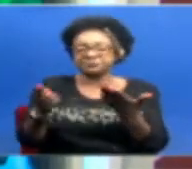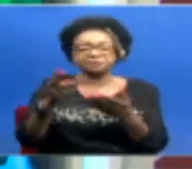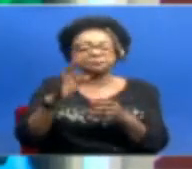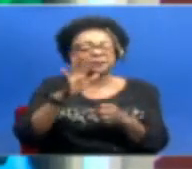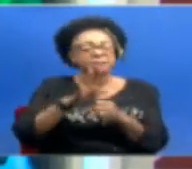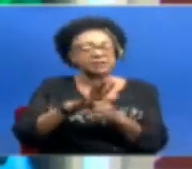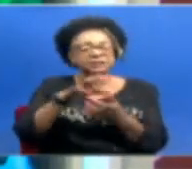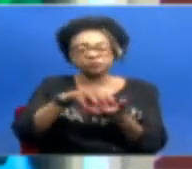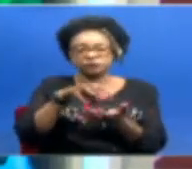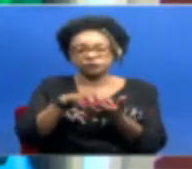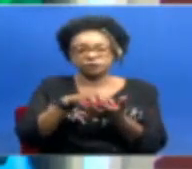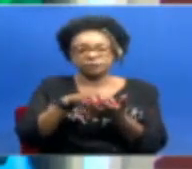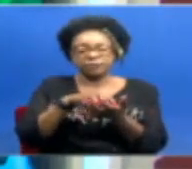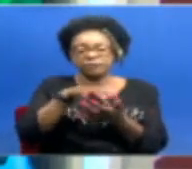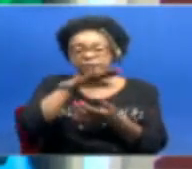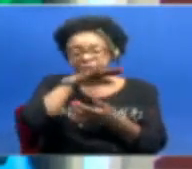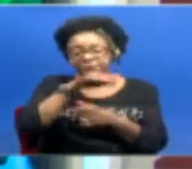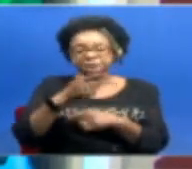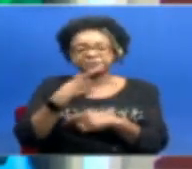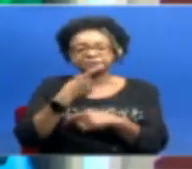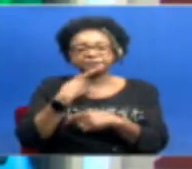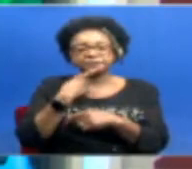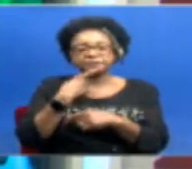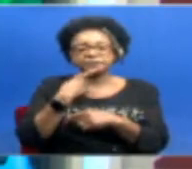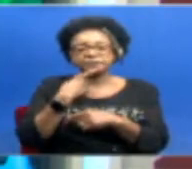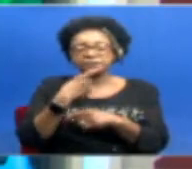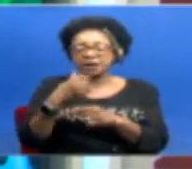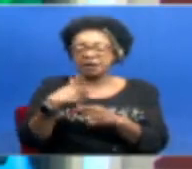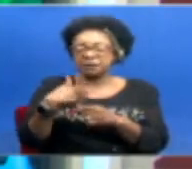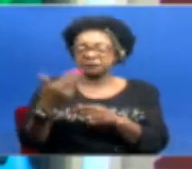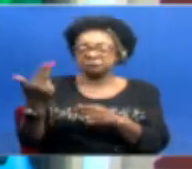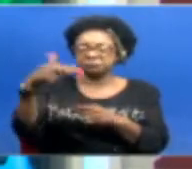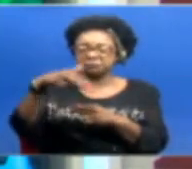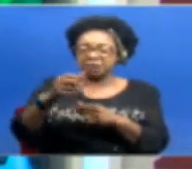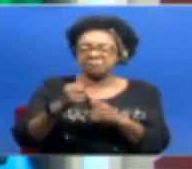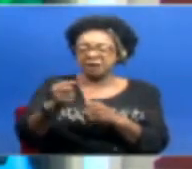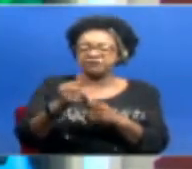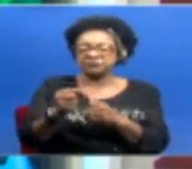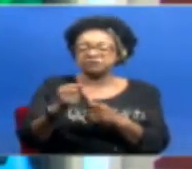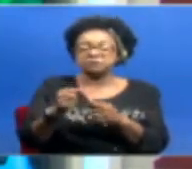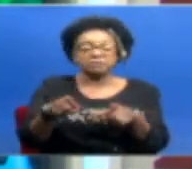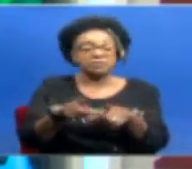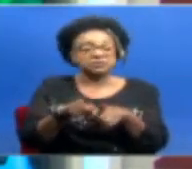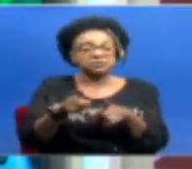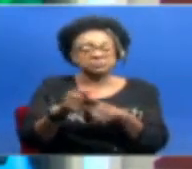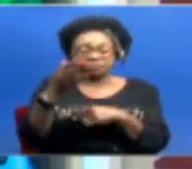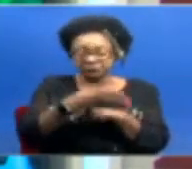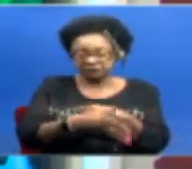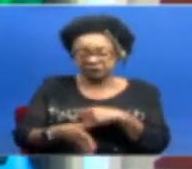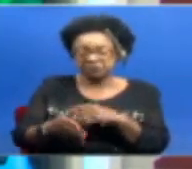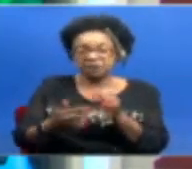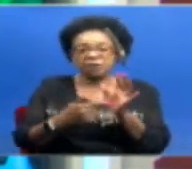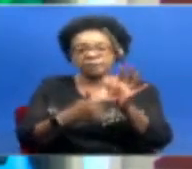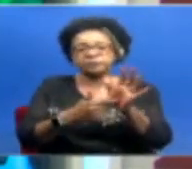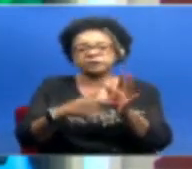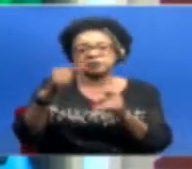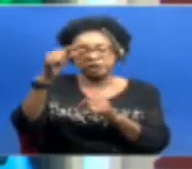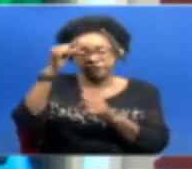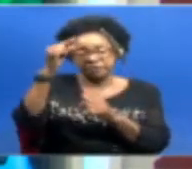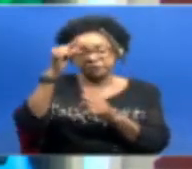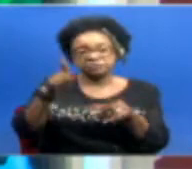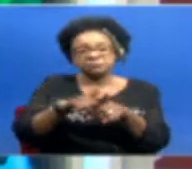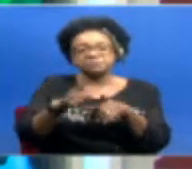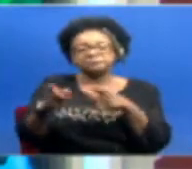instances. Odinga says the rise of diesel, paraffin and petrol at midnight exposes the government of managing